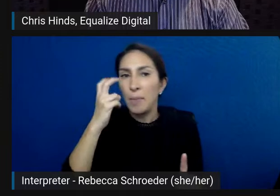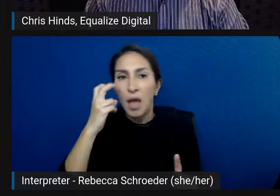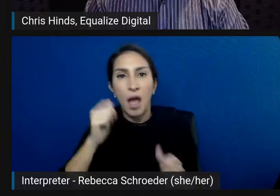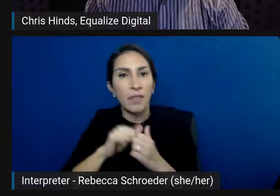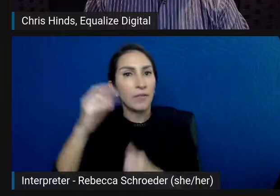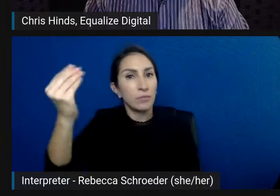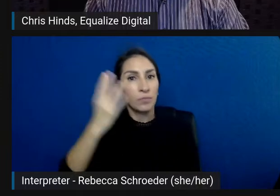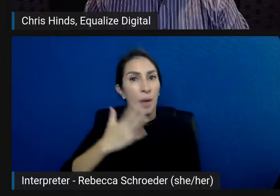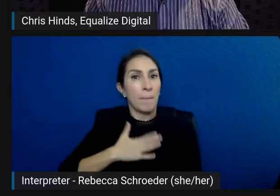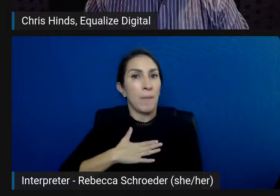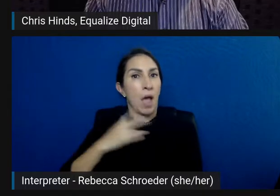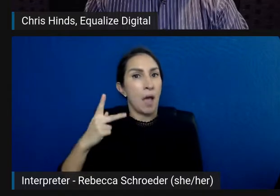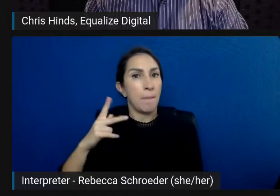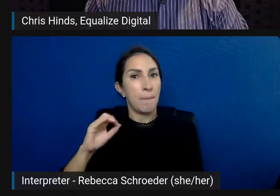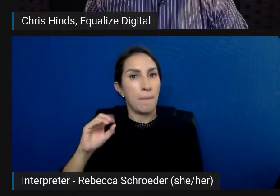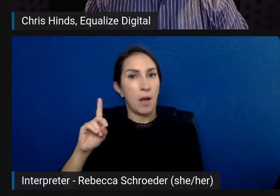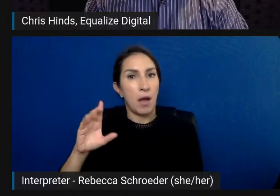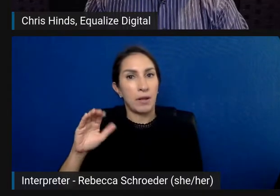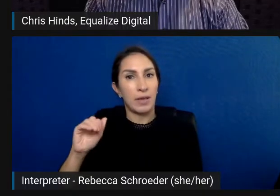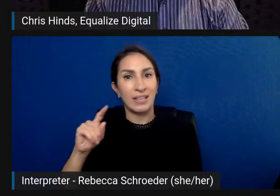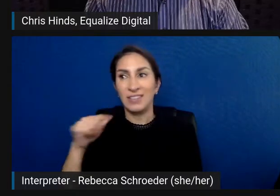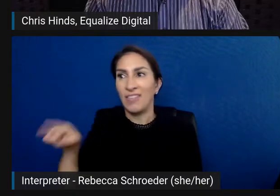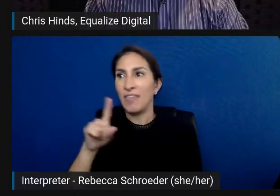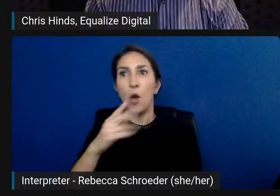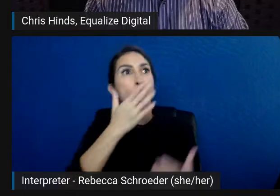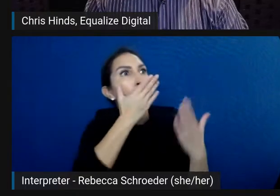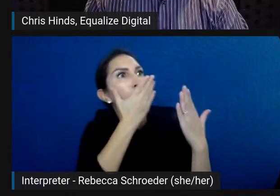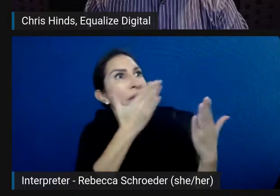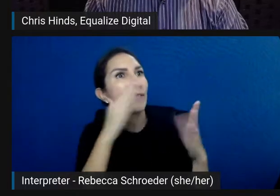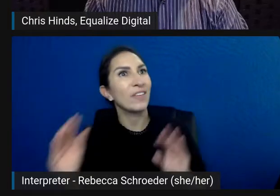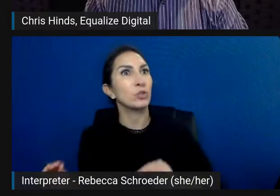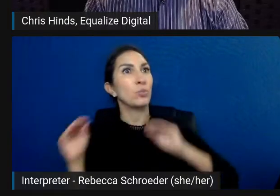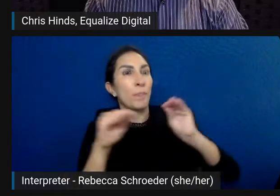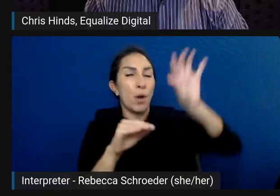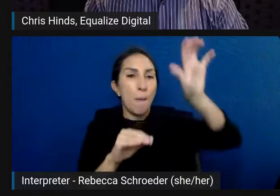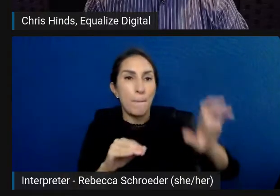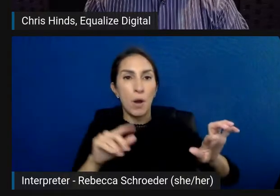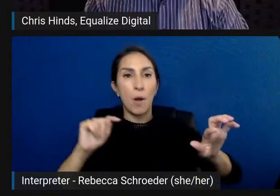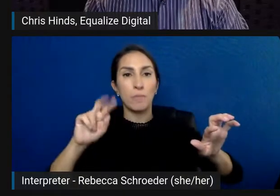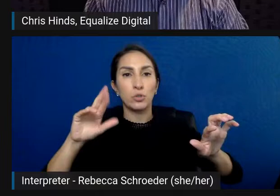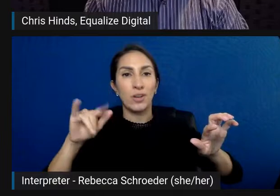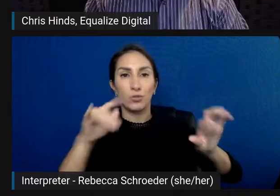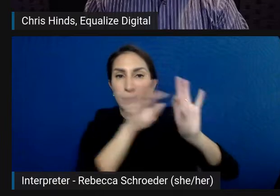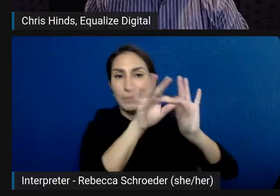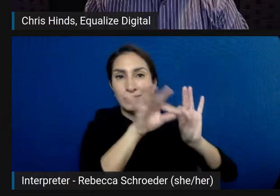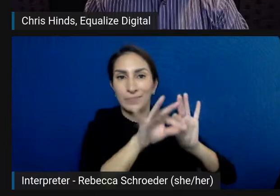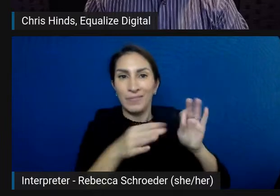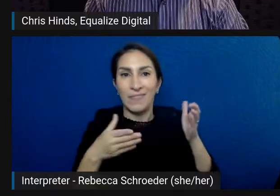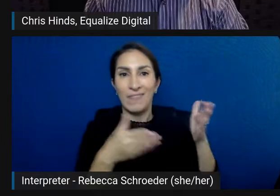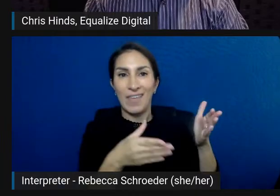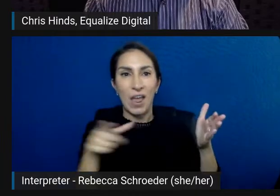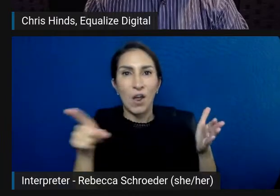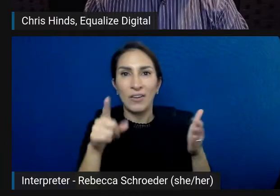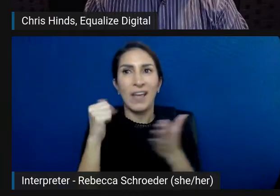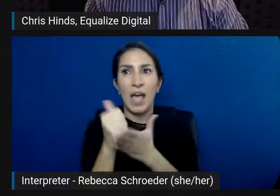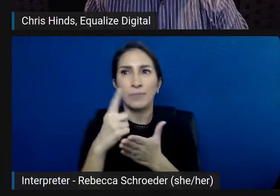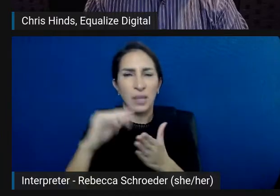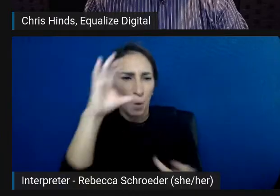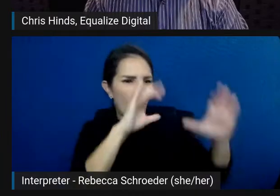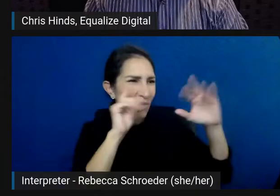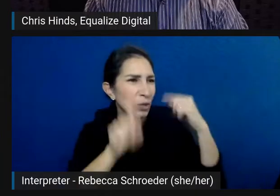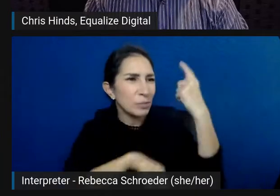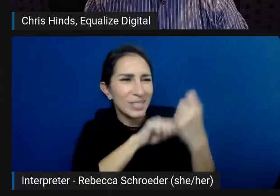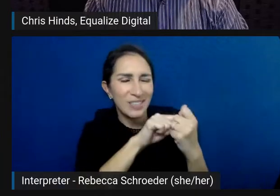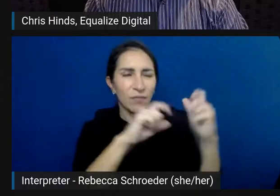that they appreciate having that I put the transcript there because it helps them find stuff like you said. But they also